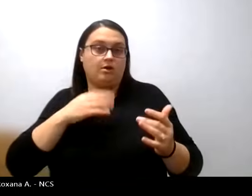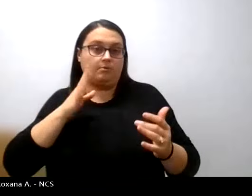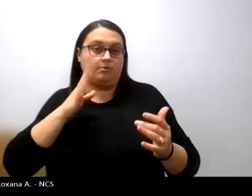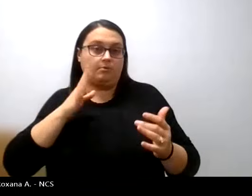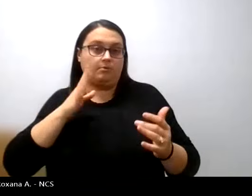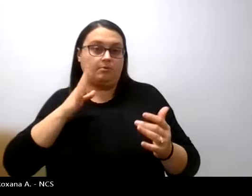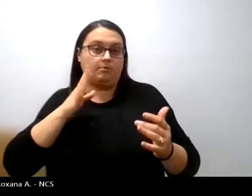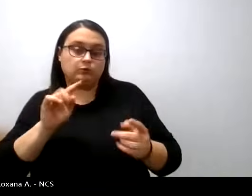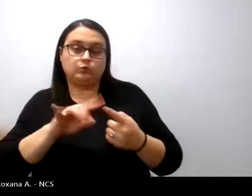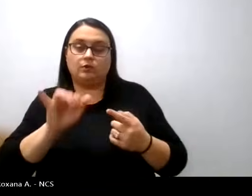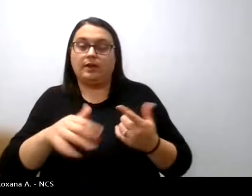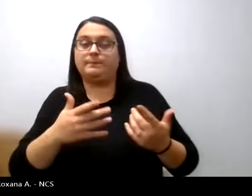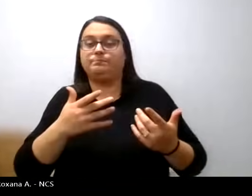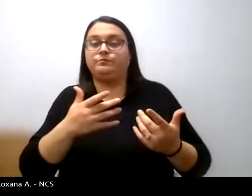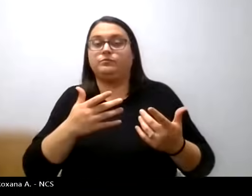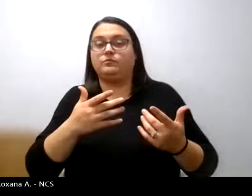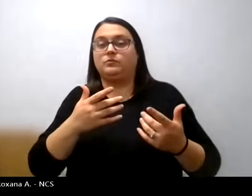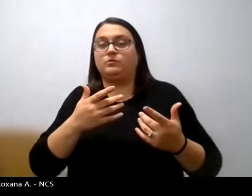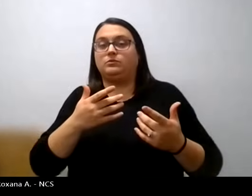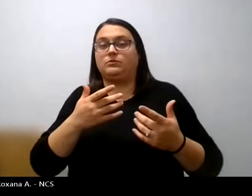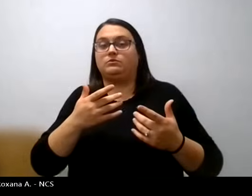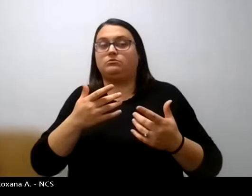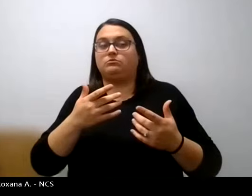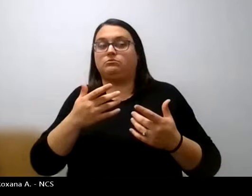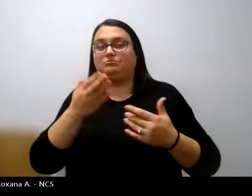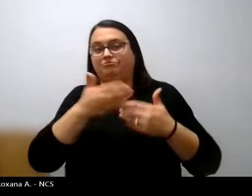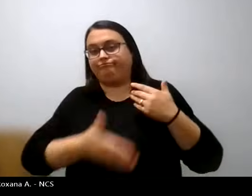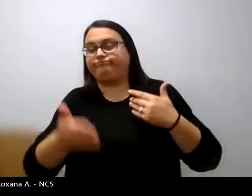that as we get this result.